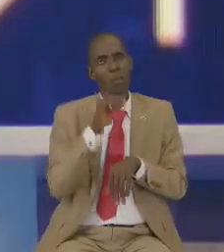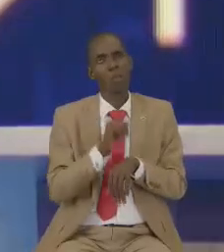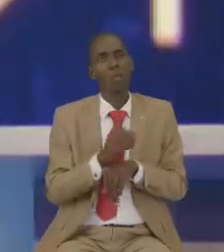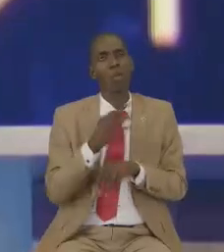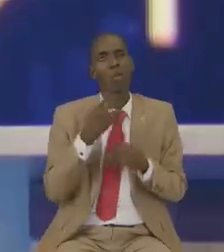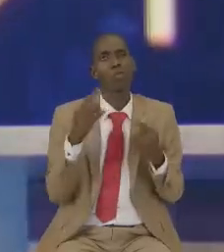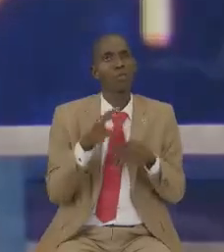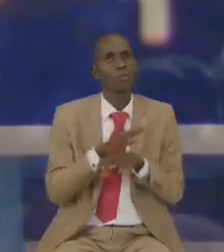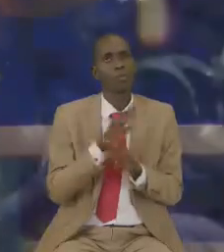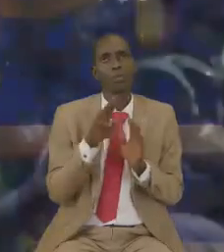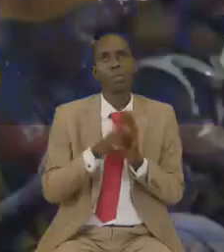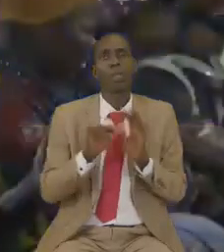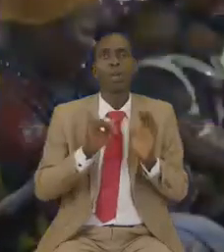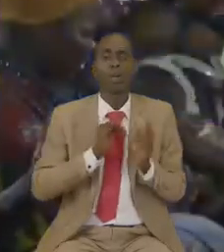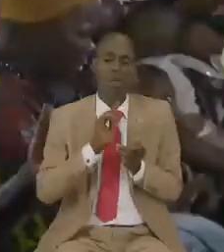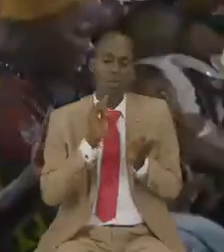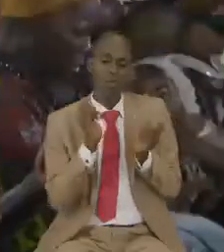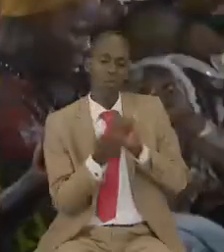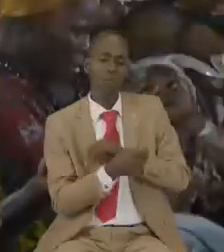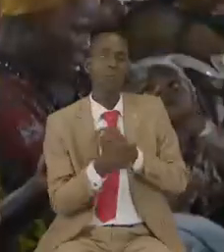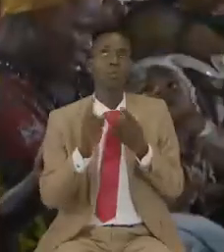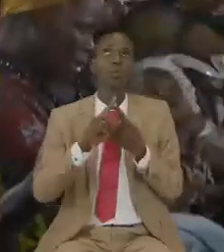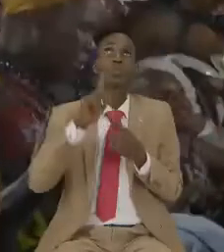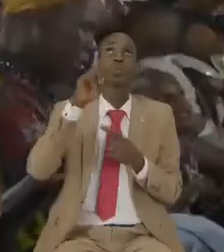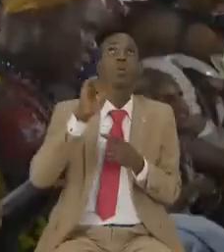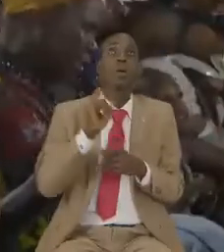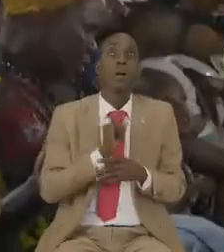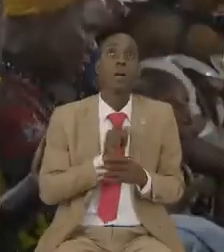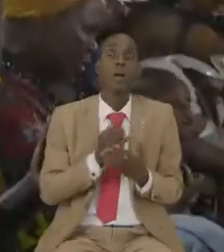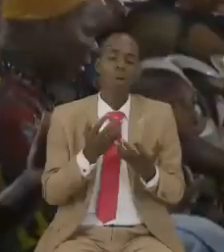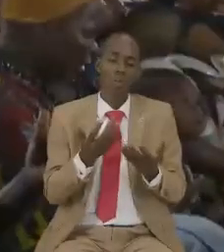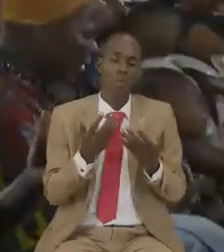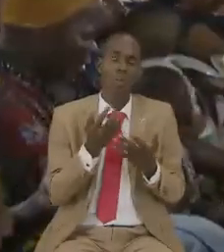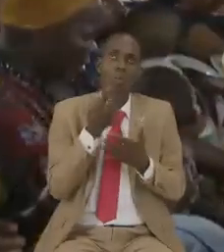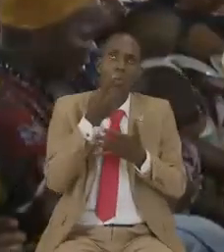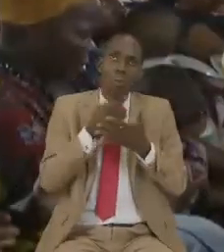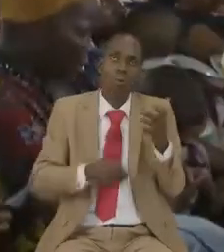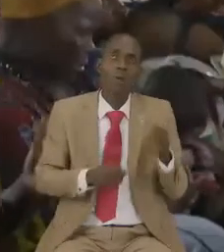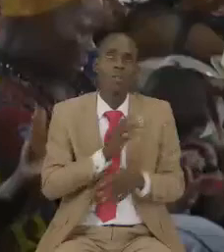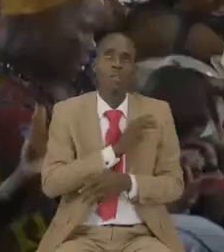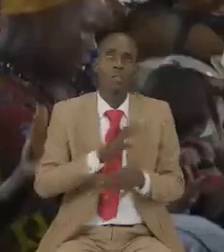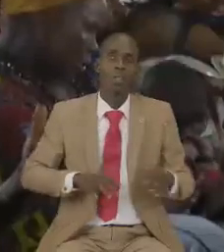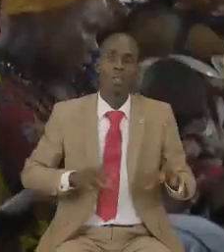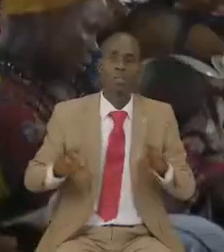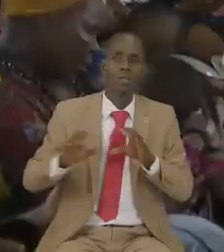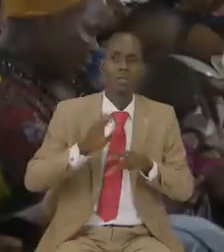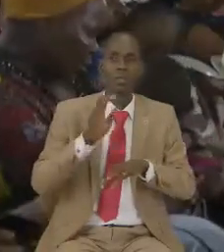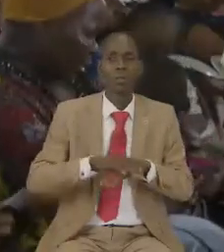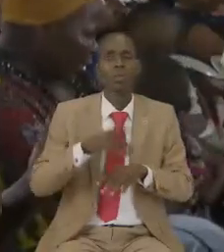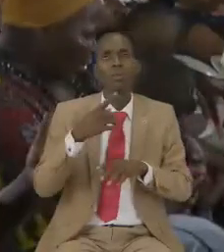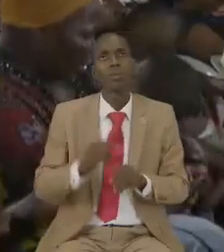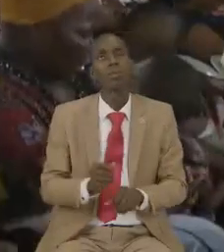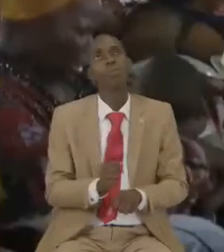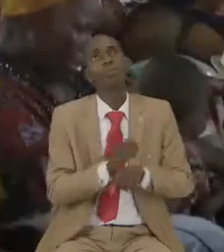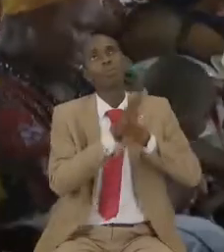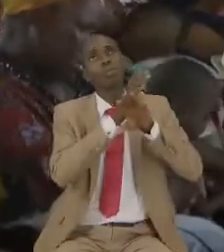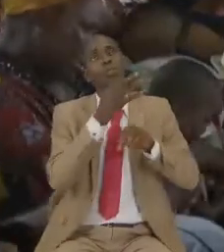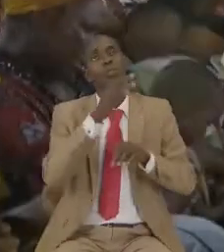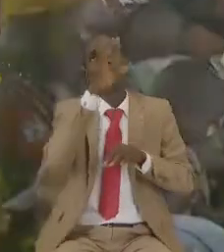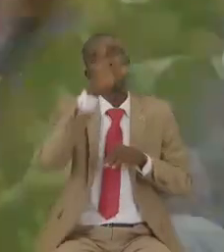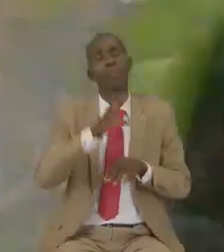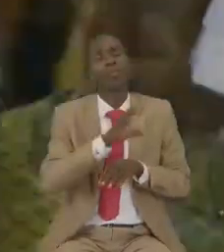I want what Christ did on the cross of Calvary, taking away my sin. I